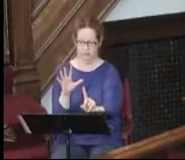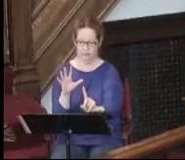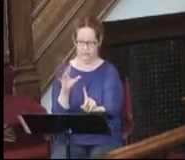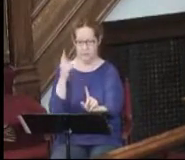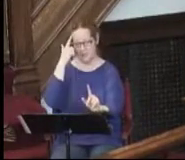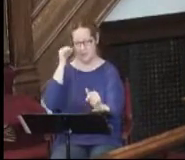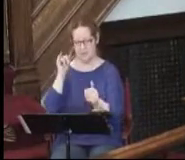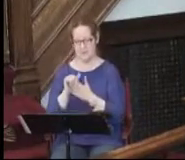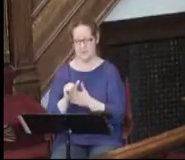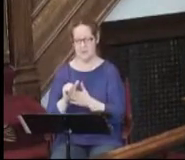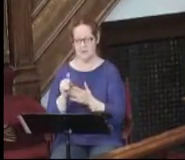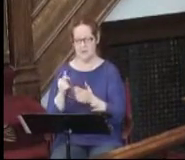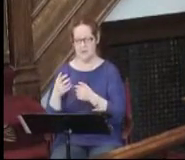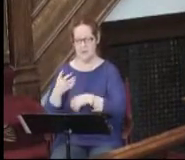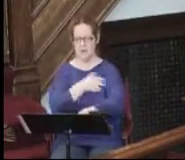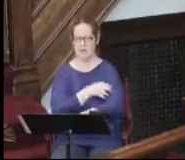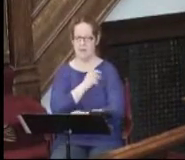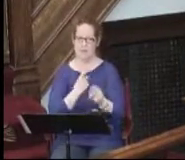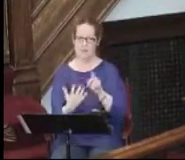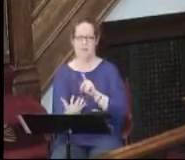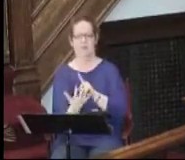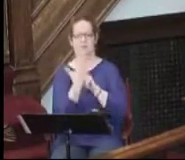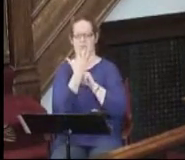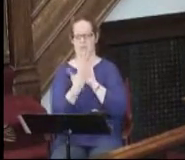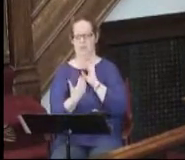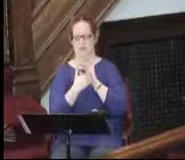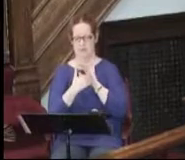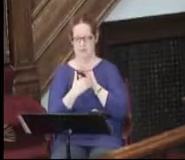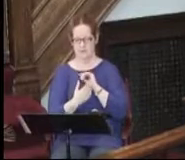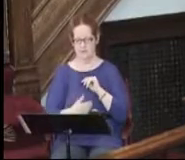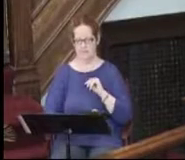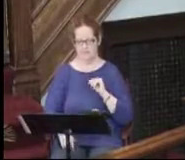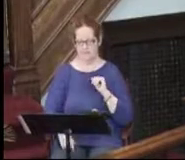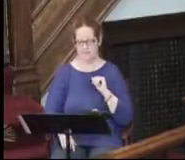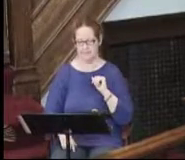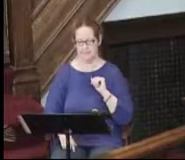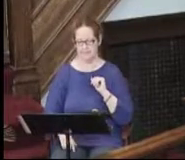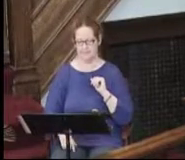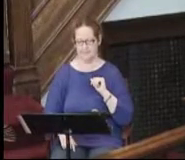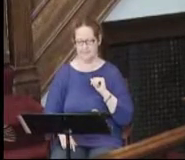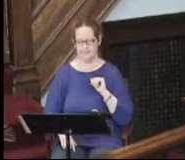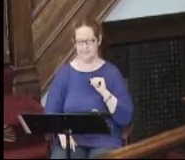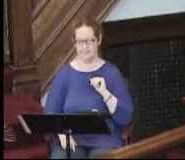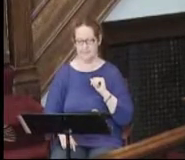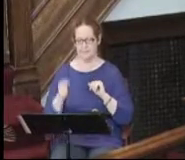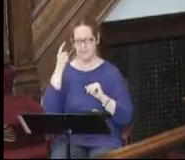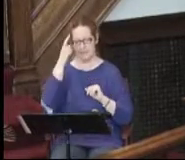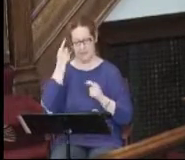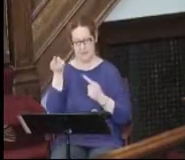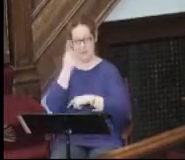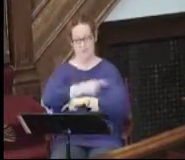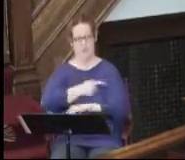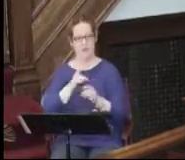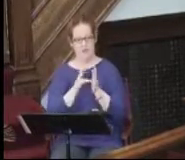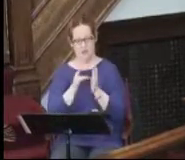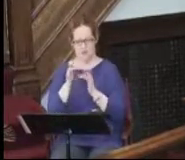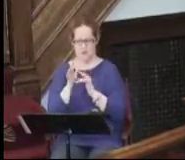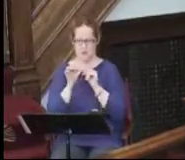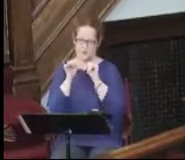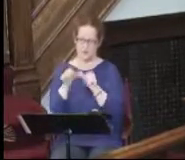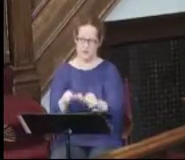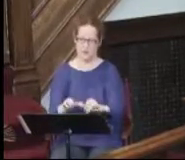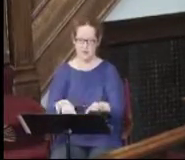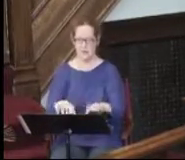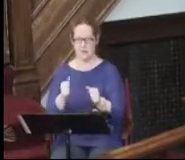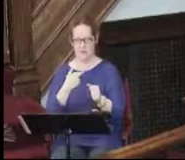as a consequence, powerful forces, religious and political, opposed him. I think today Jesus would continue to